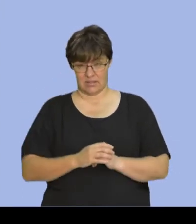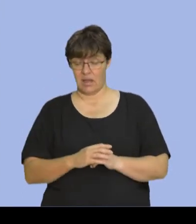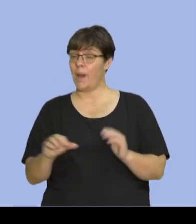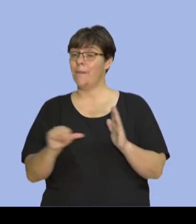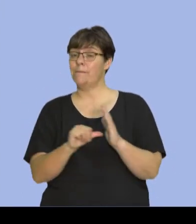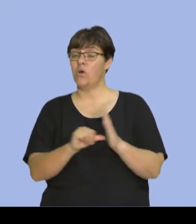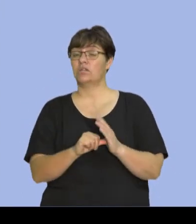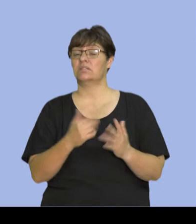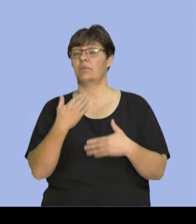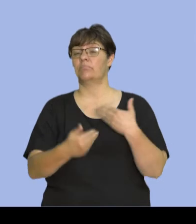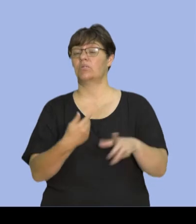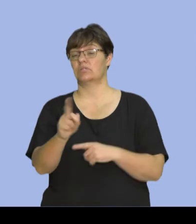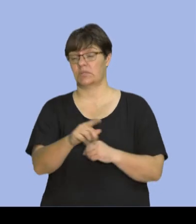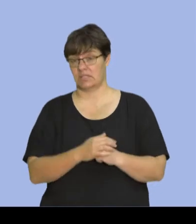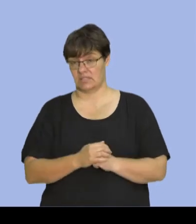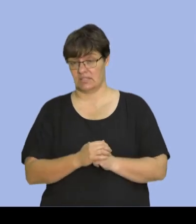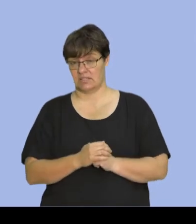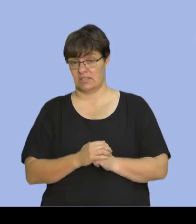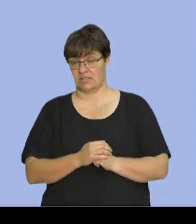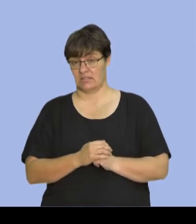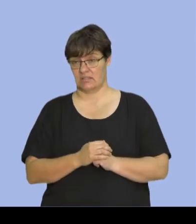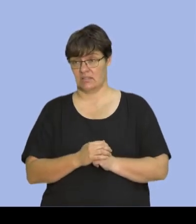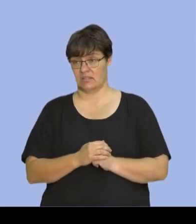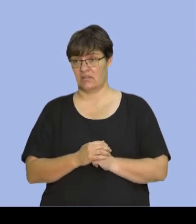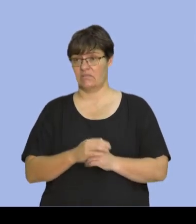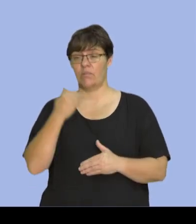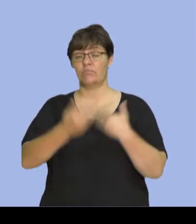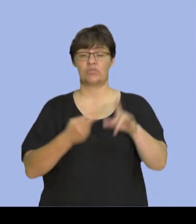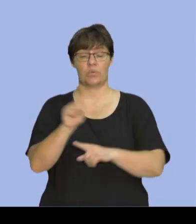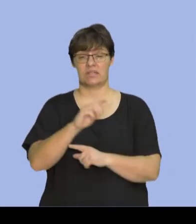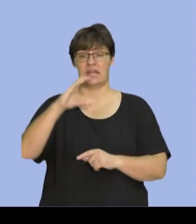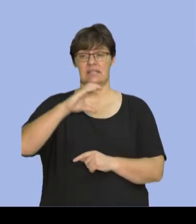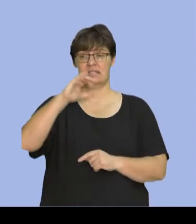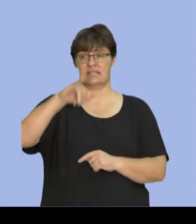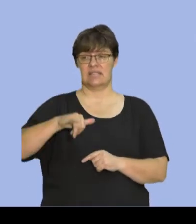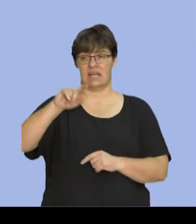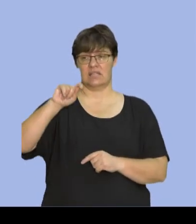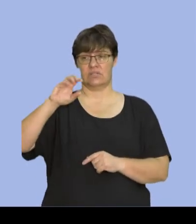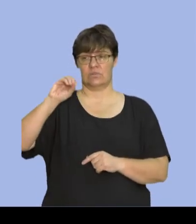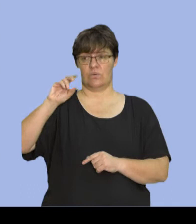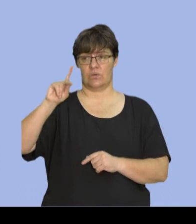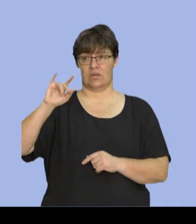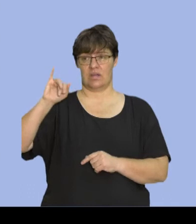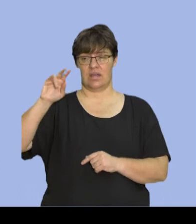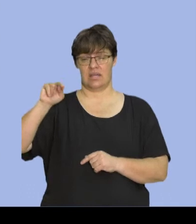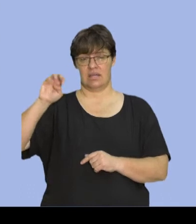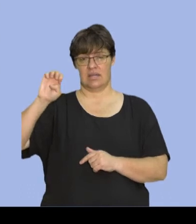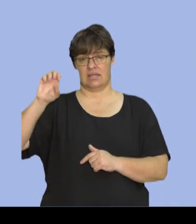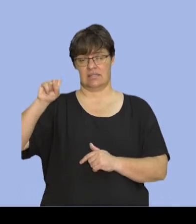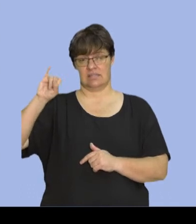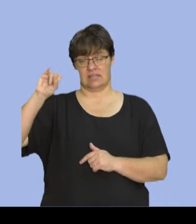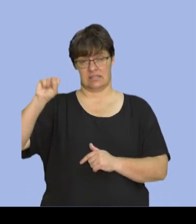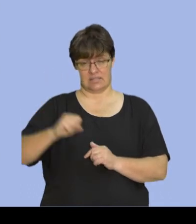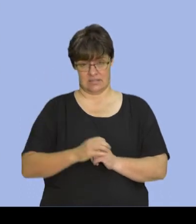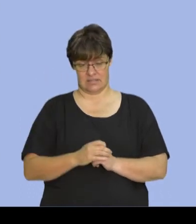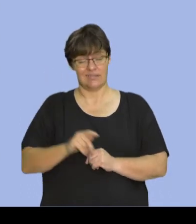important at this process, at this stage, is a process called cytokinesis occurs, which essentially points